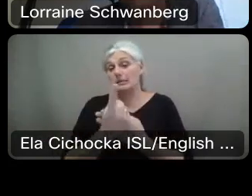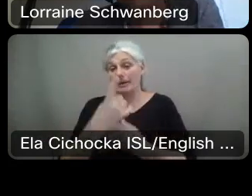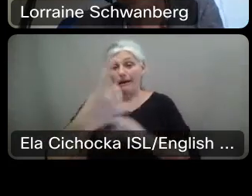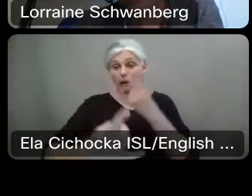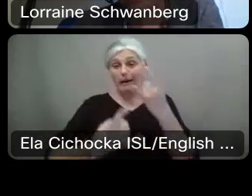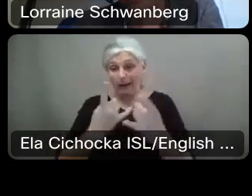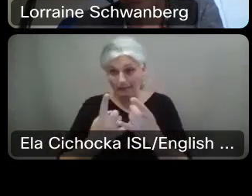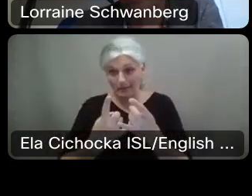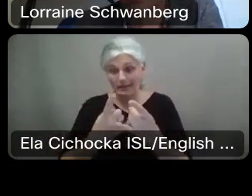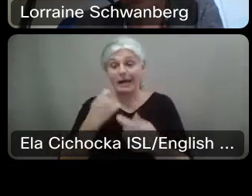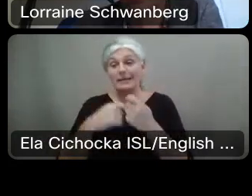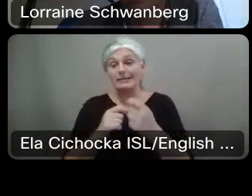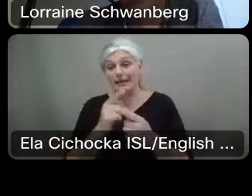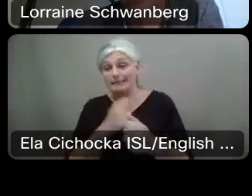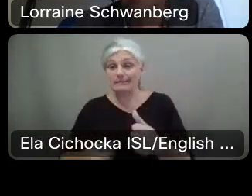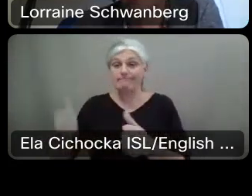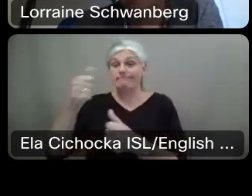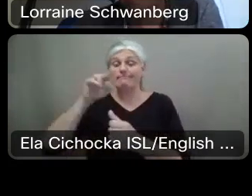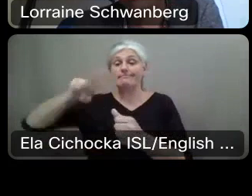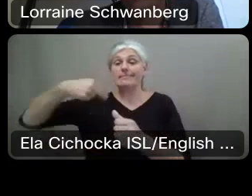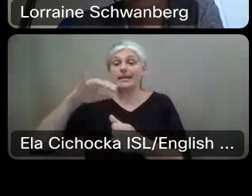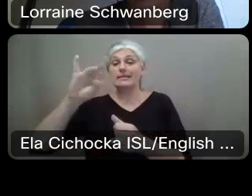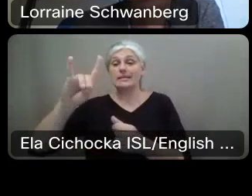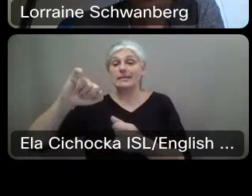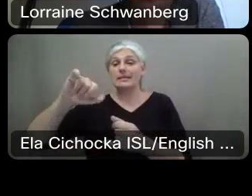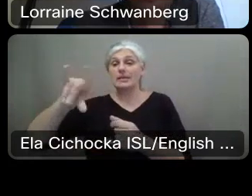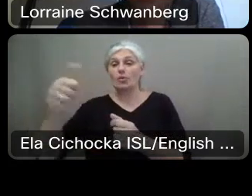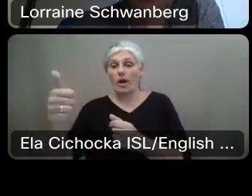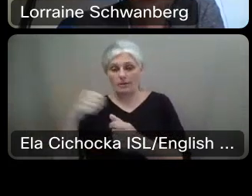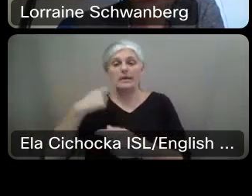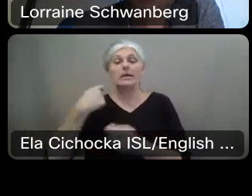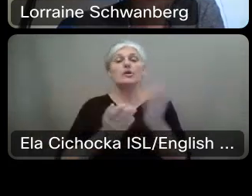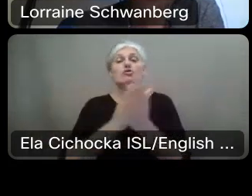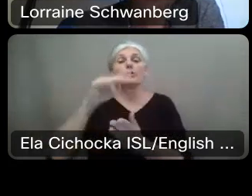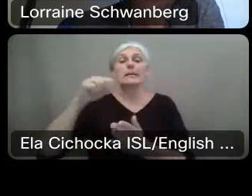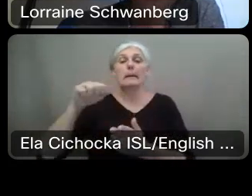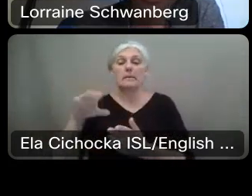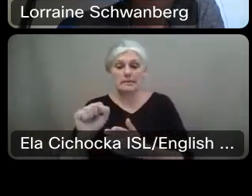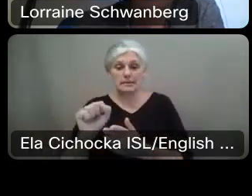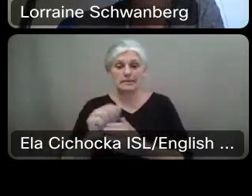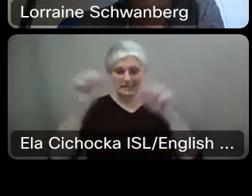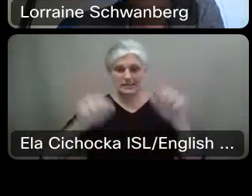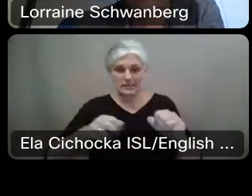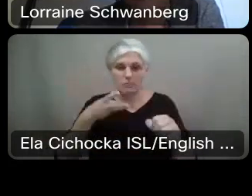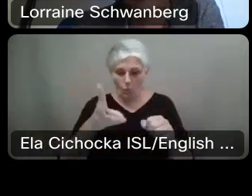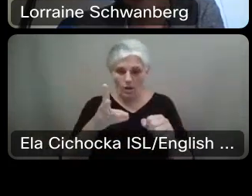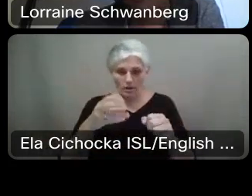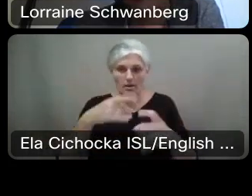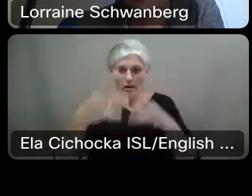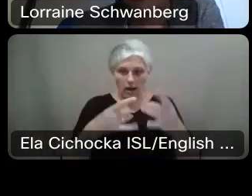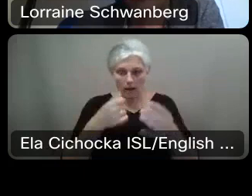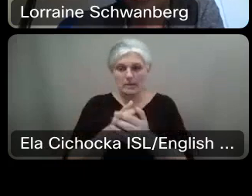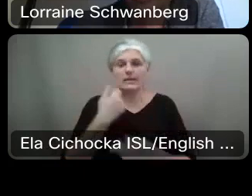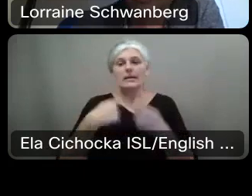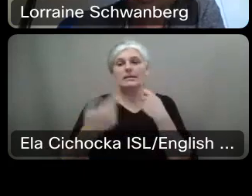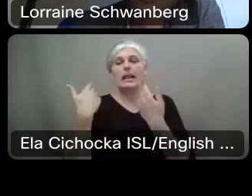then it will be HICRA who will be notified. Okay, and as I mentioned already, that will be through the NIM system, and then the regulator will acknowledge receipt